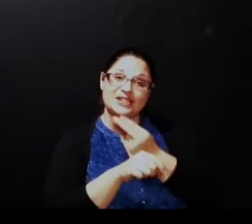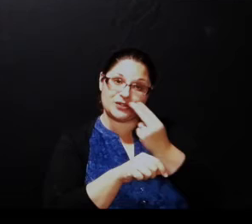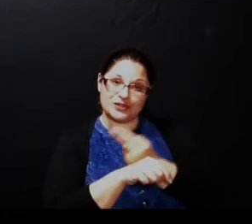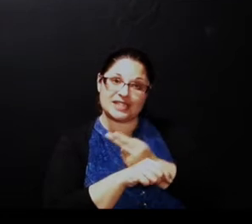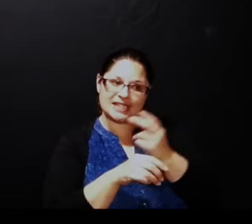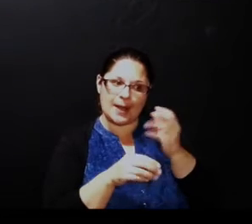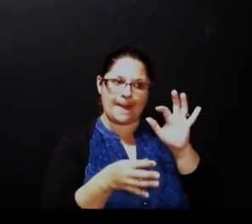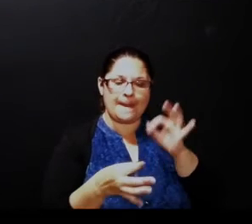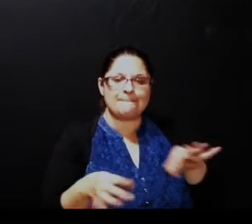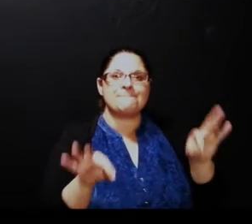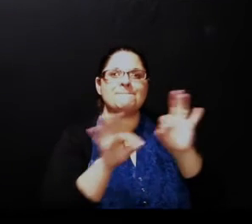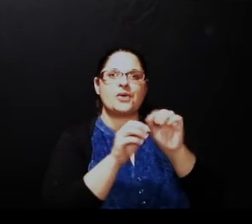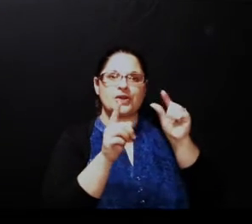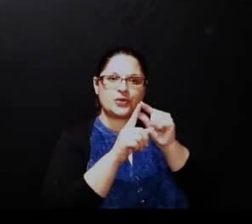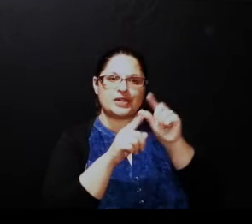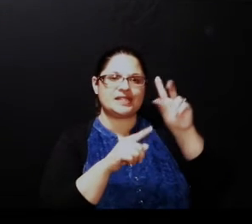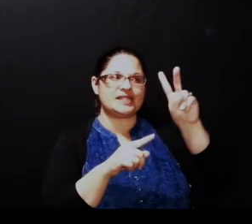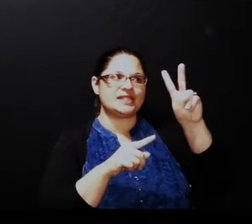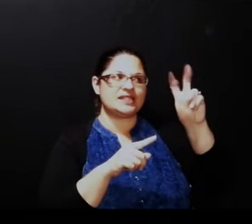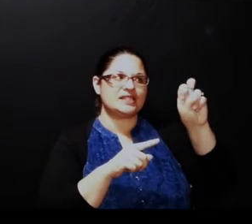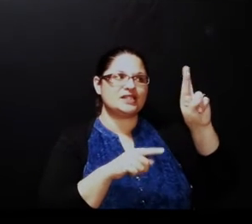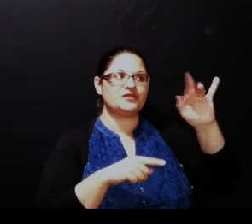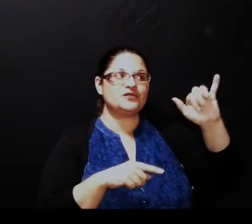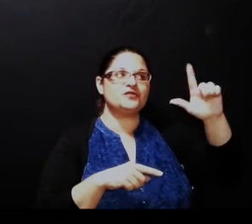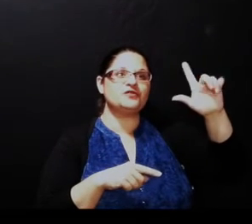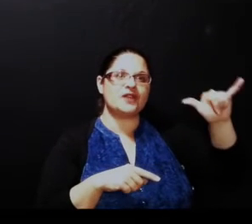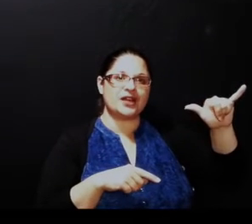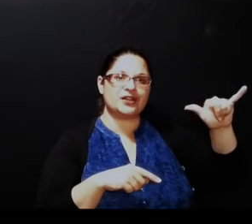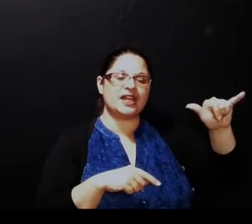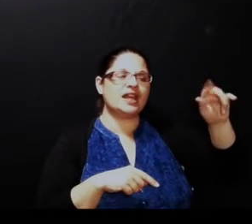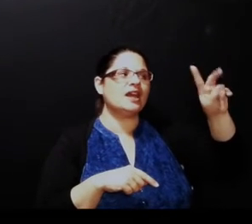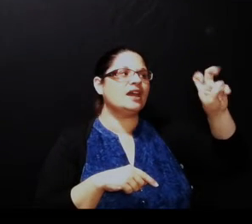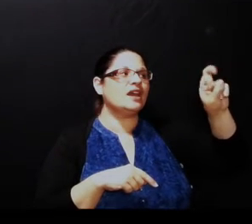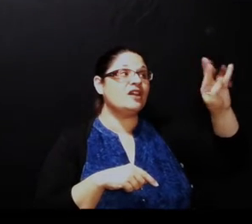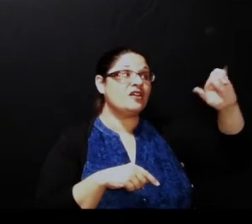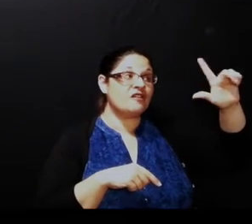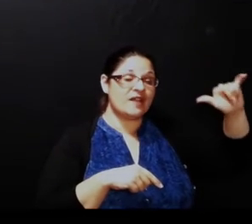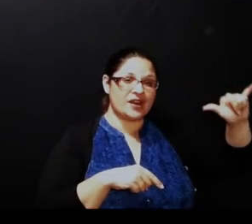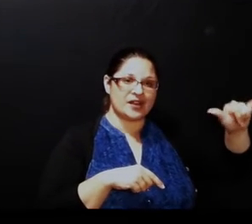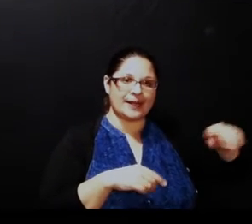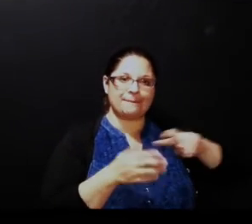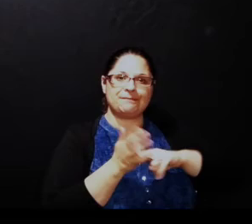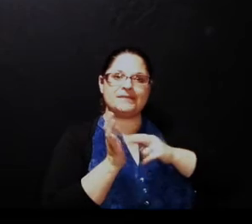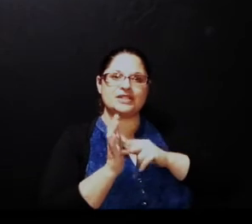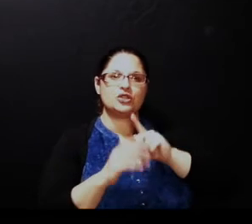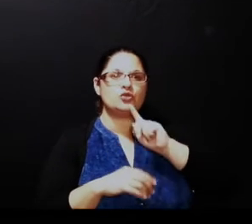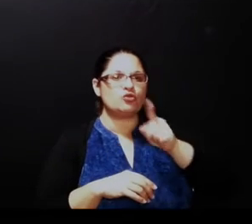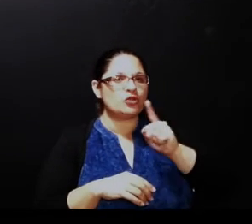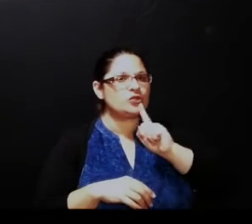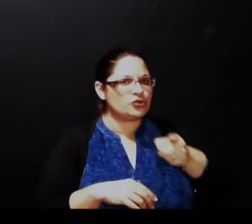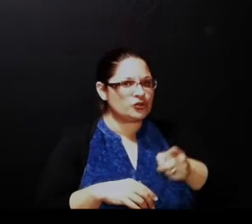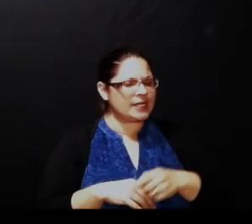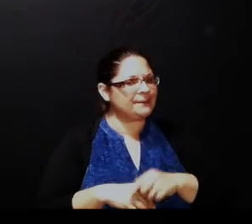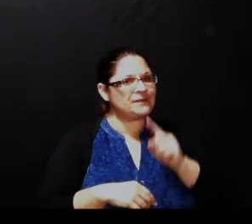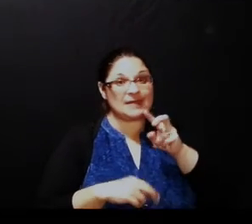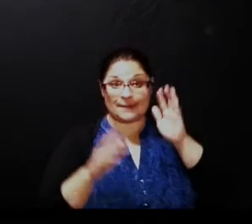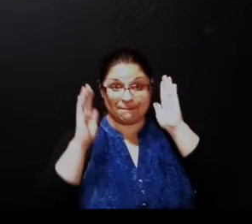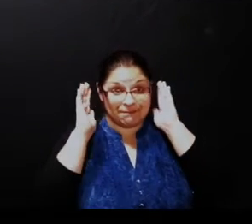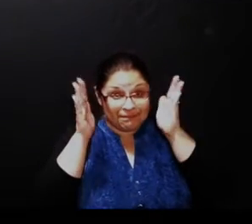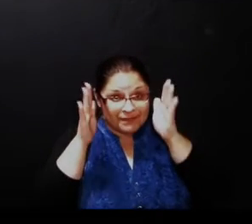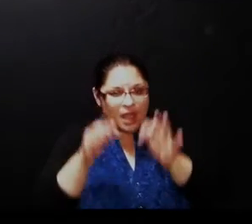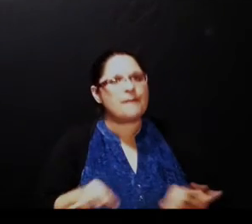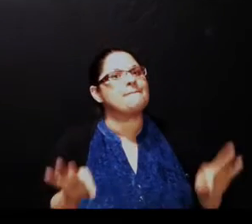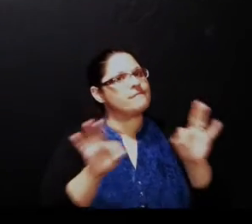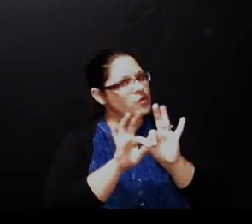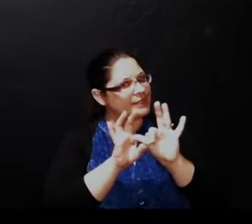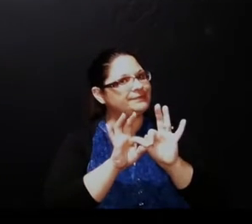Gospel of John. It starts with the words, verily, verily. Anytime you see Jesus say, verily, verily, truthfully, truthfully, truly, truly, I say